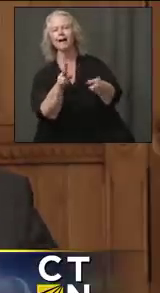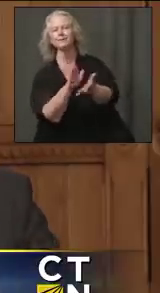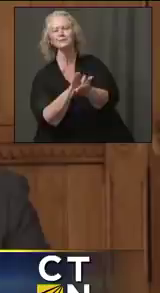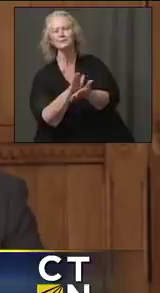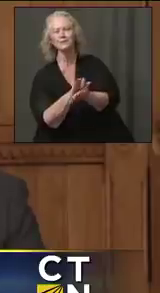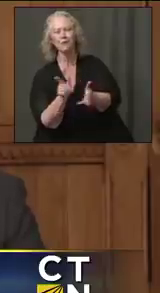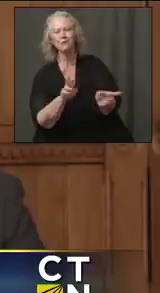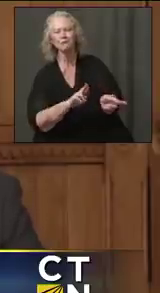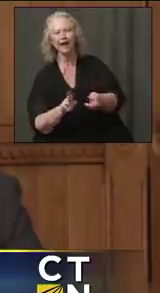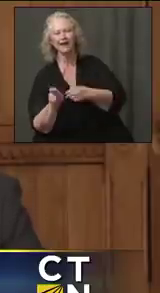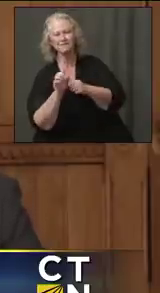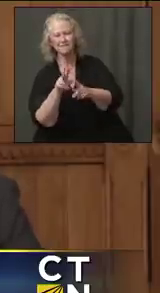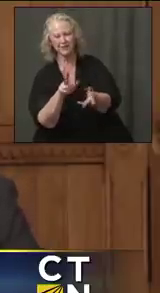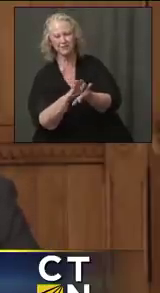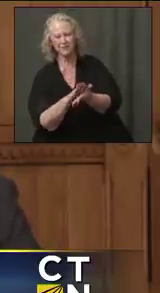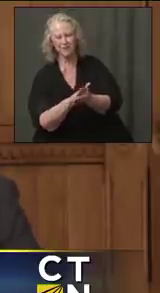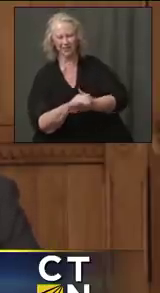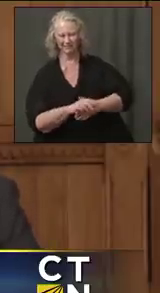go back.